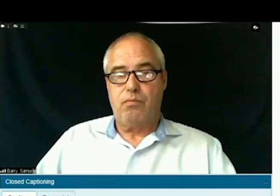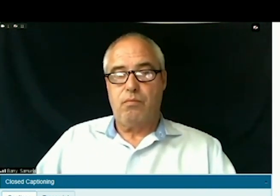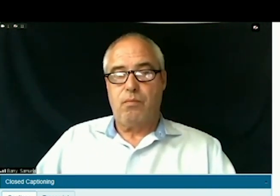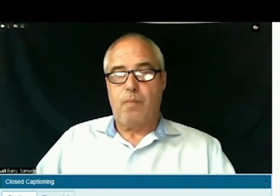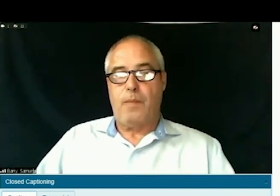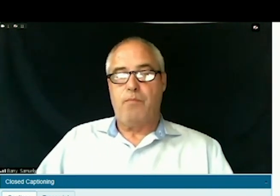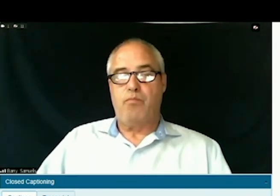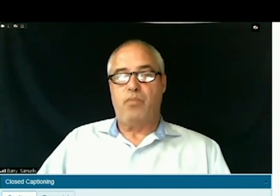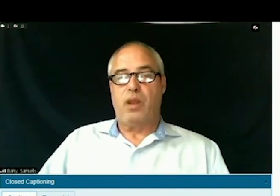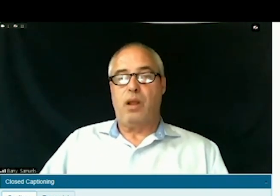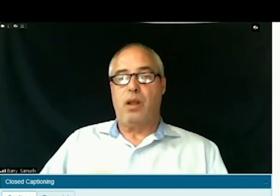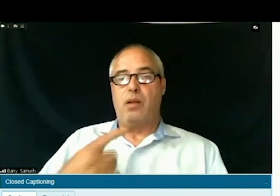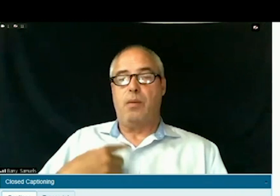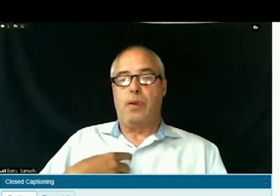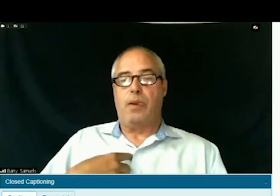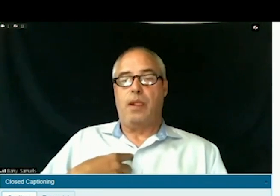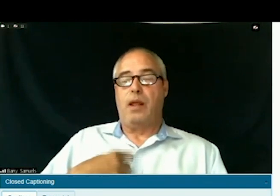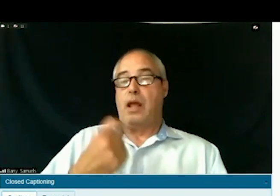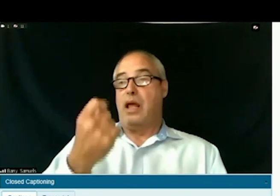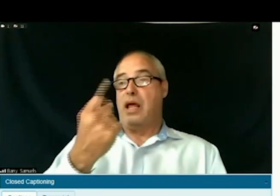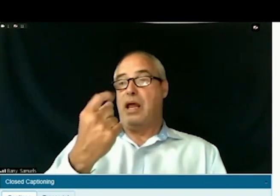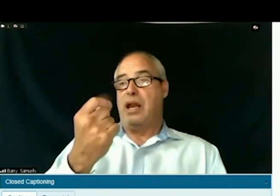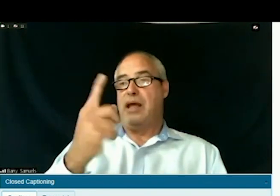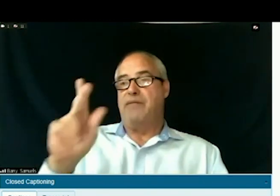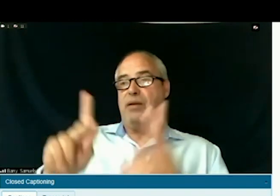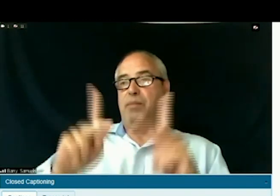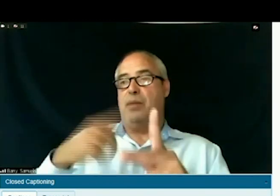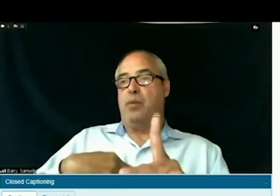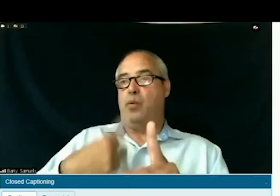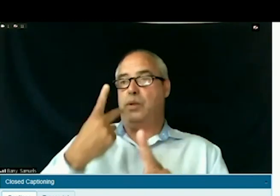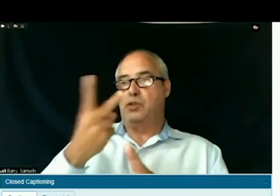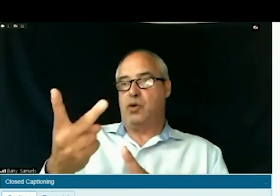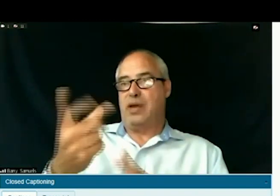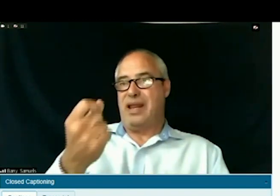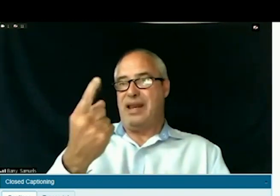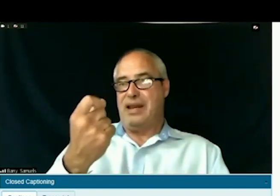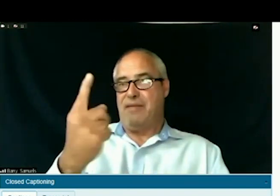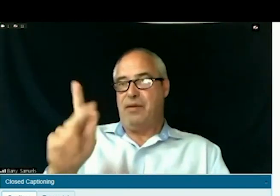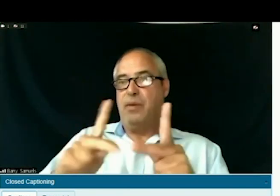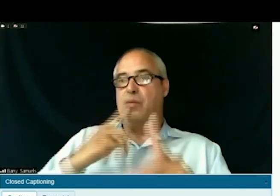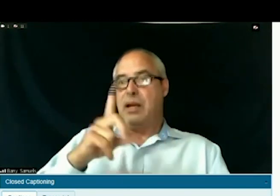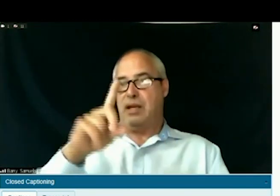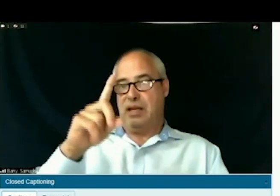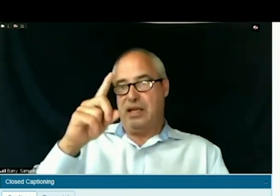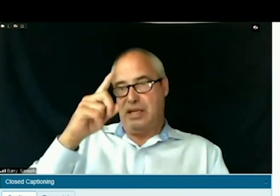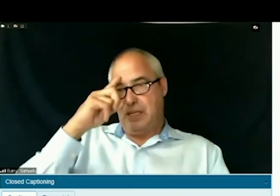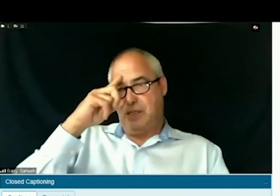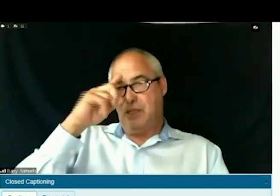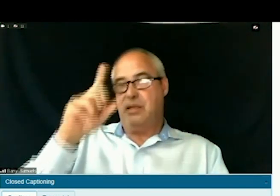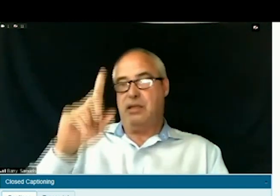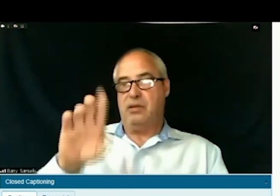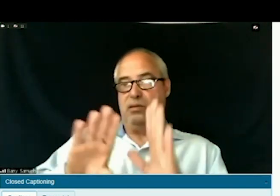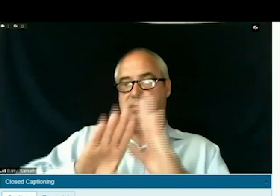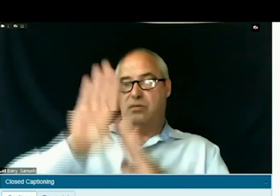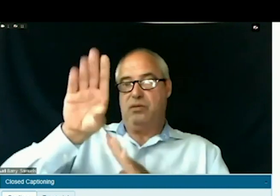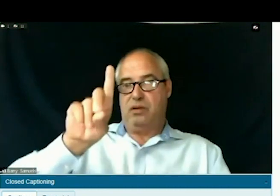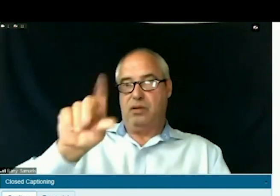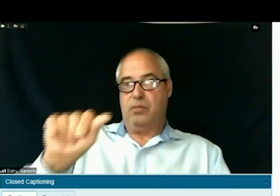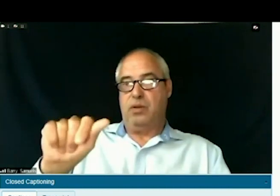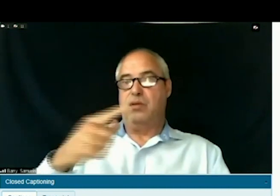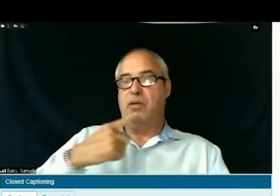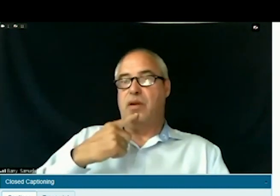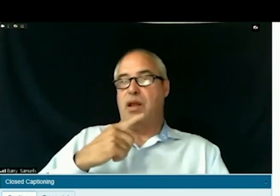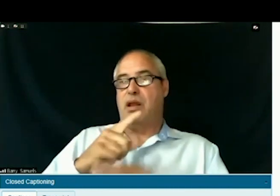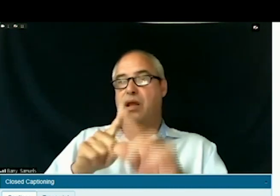And so among the 11 people that we saw that had intellectual, developmental, and other disabilities, we found that 9 of